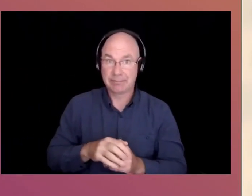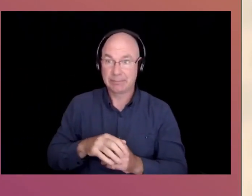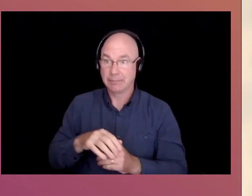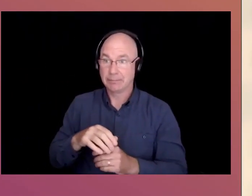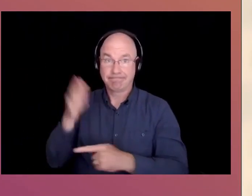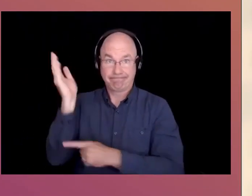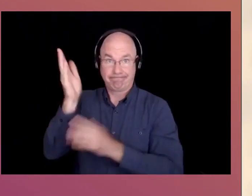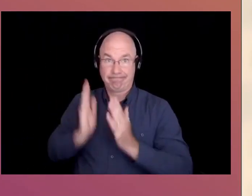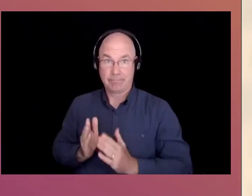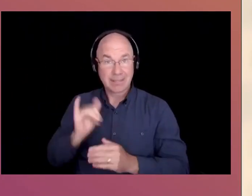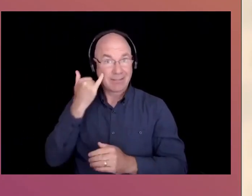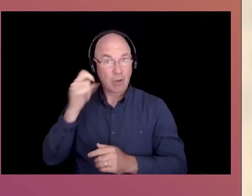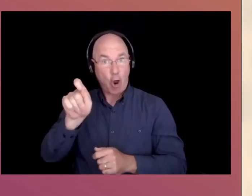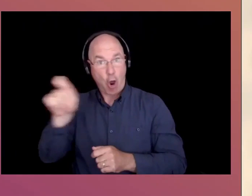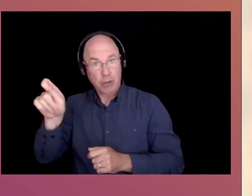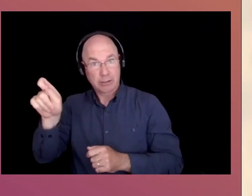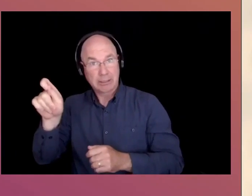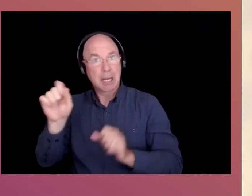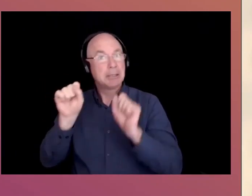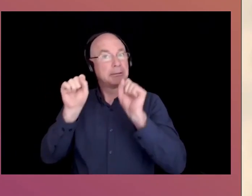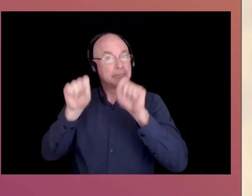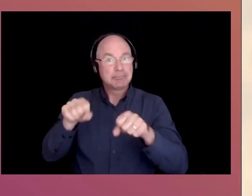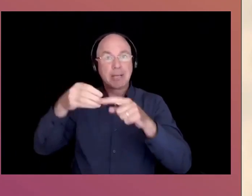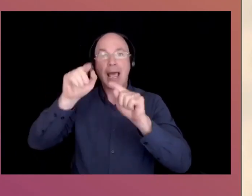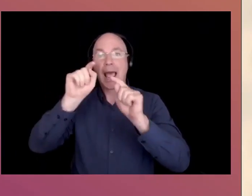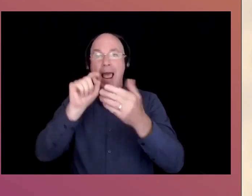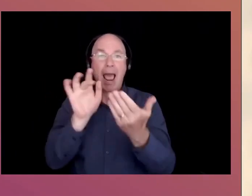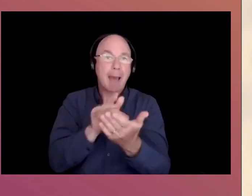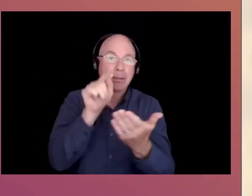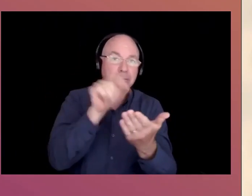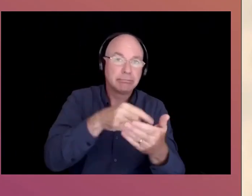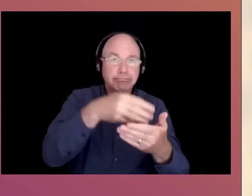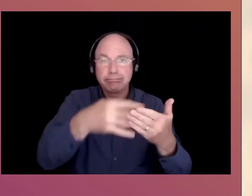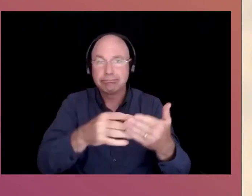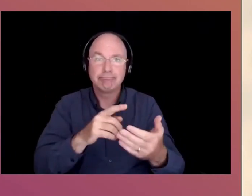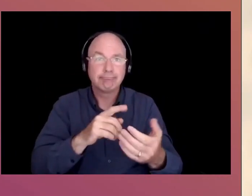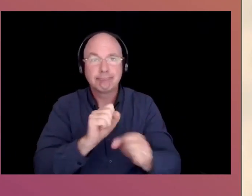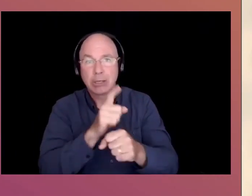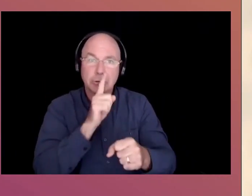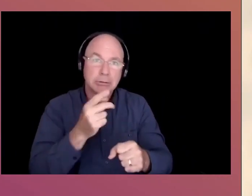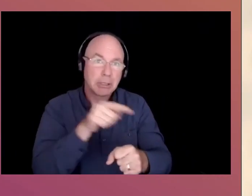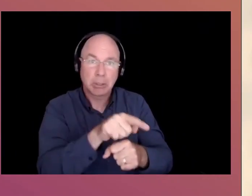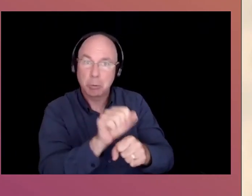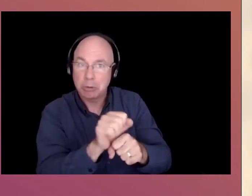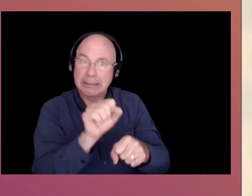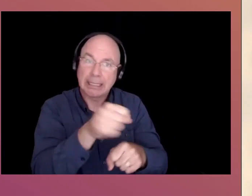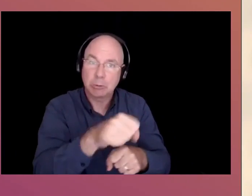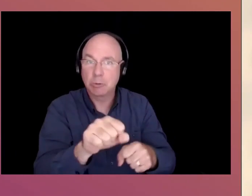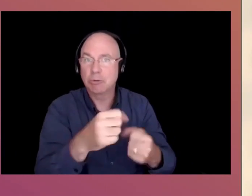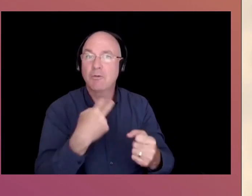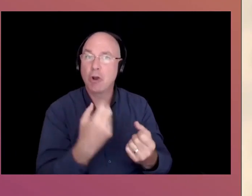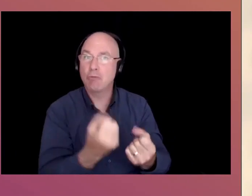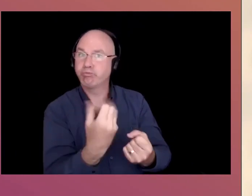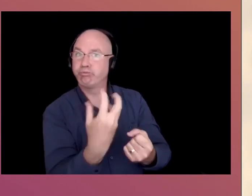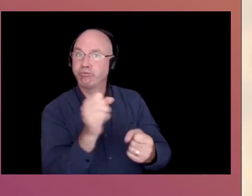on, you can easily go through apps and confirm if it is working in voice. Let